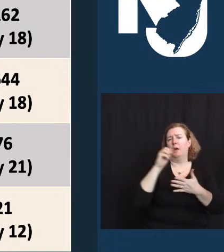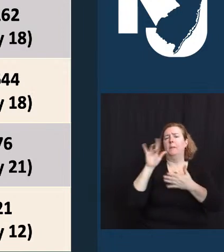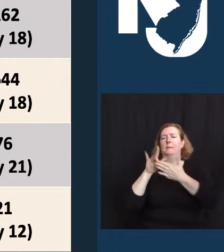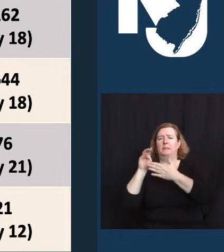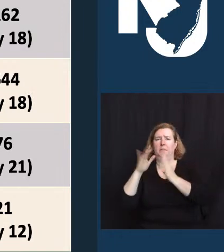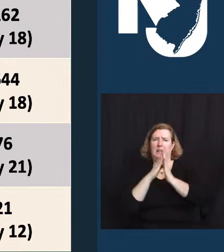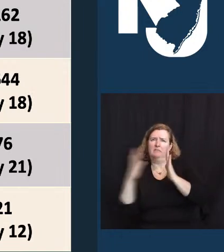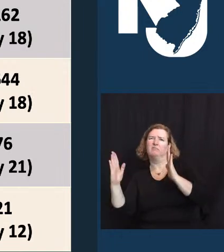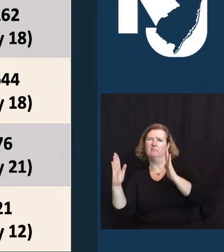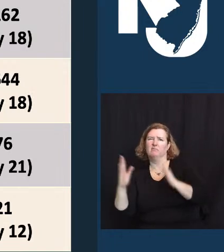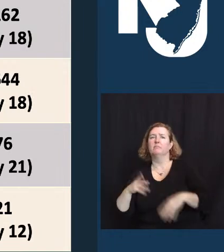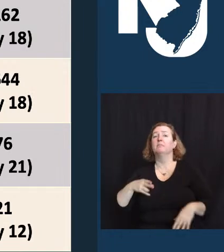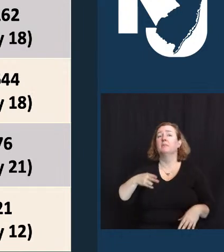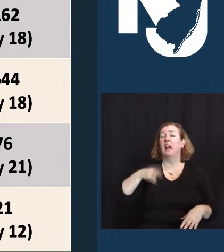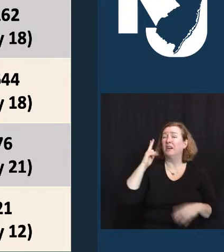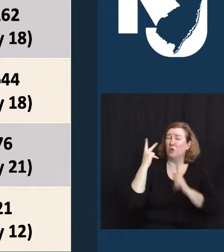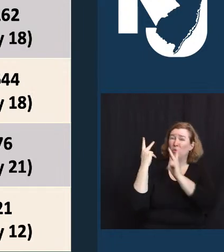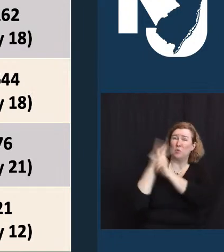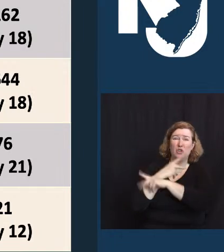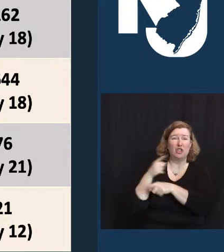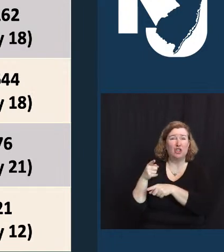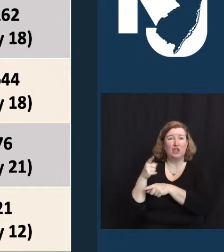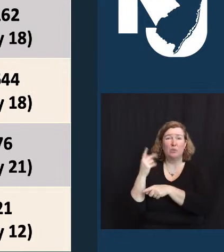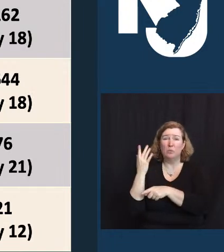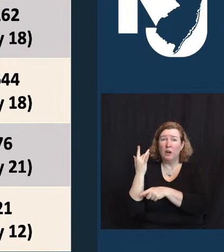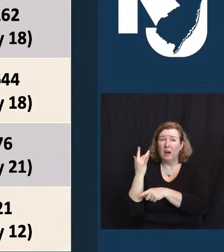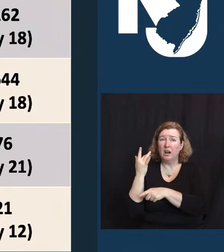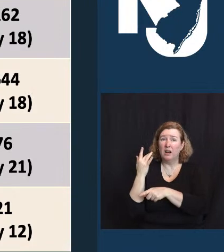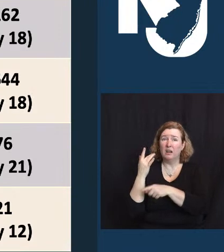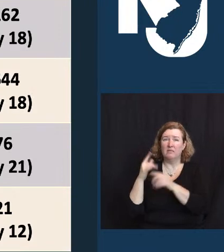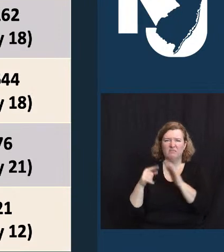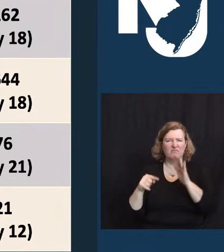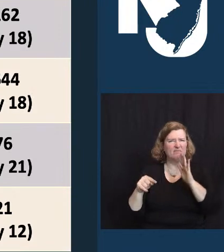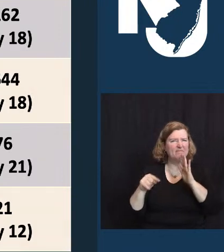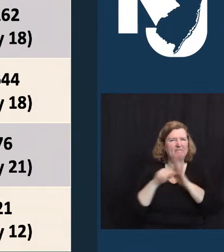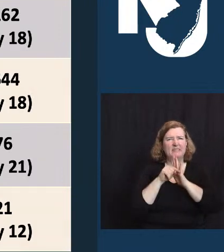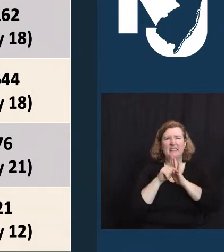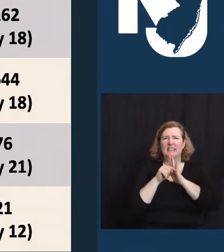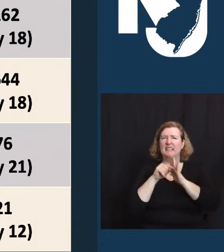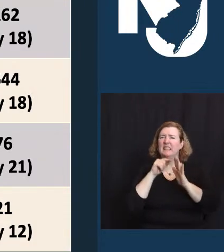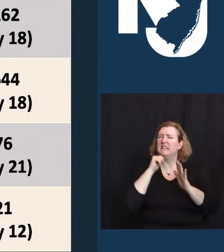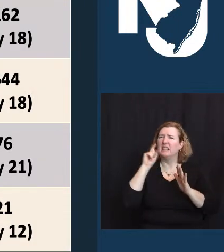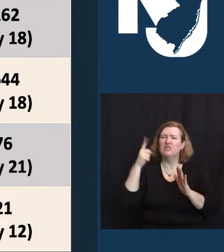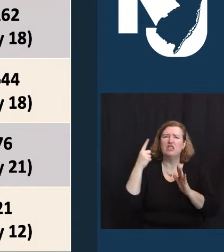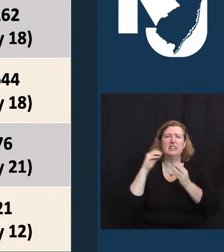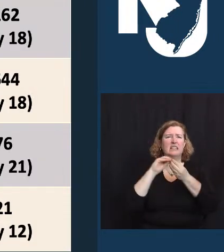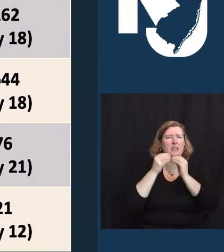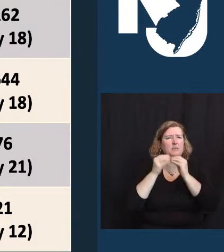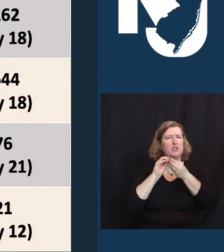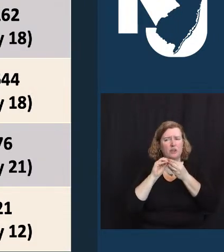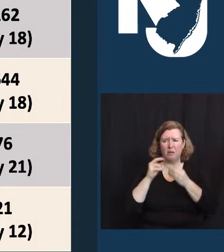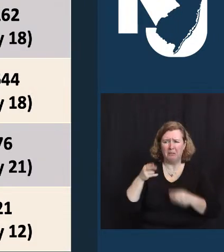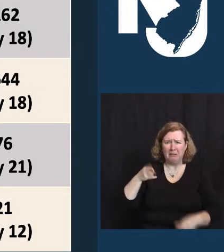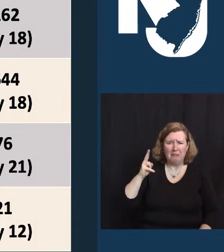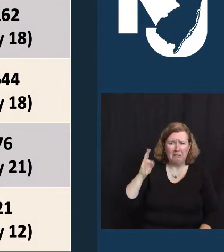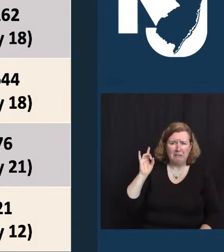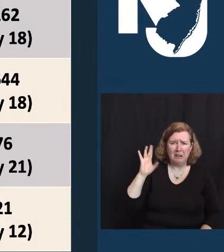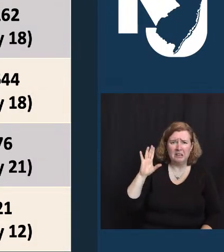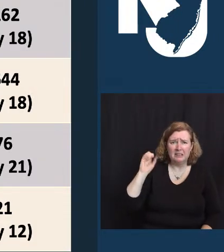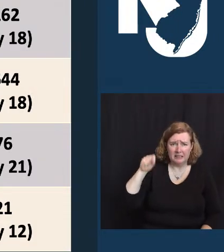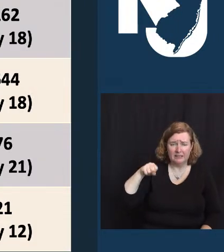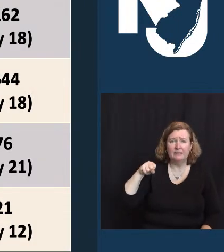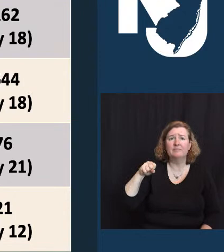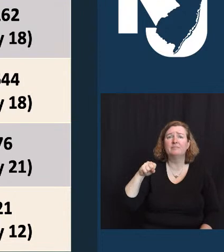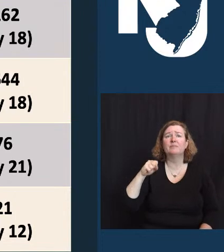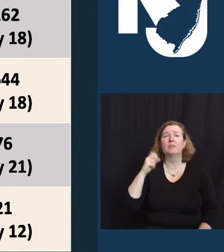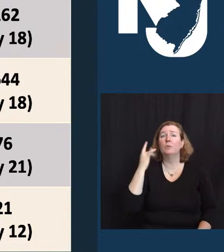case scenario isn't necessarily the peak in terms of the numbers, although those numbers are concerning, but the slow decline